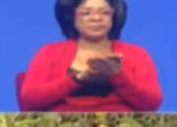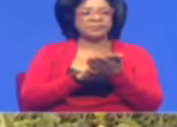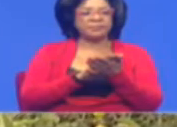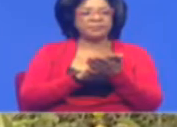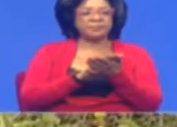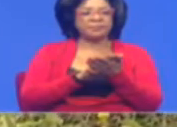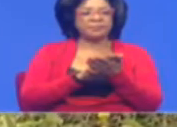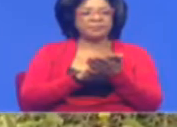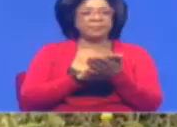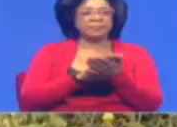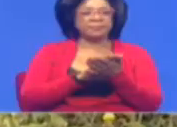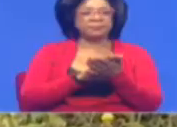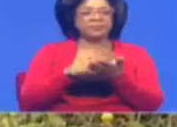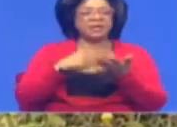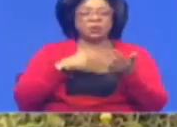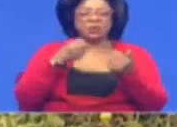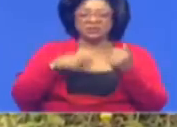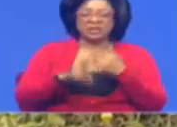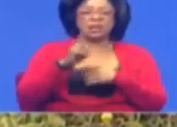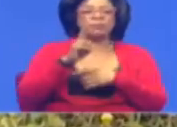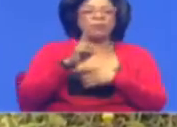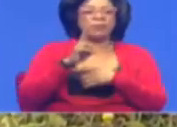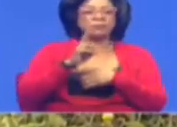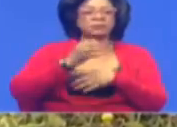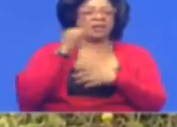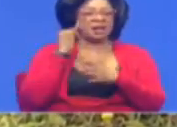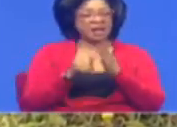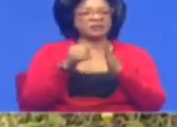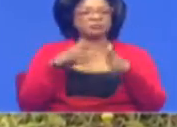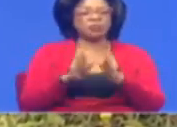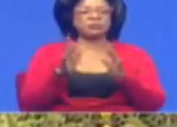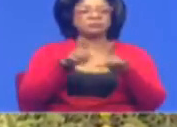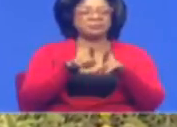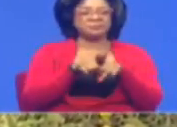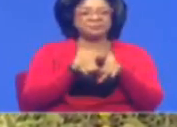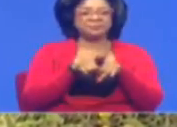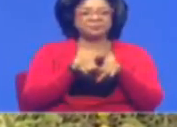I was second born, I'm the last born, and now my sister.